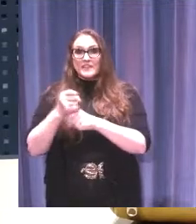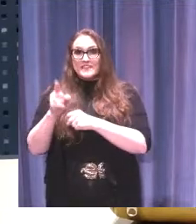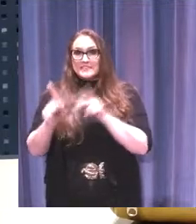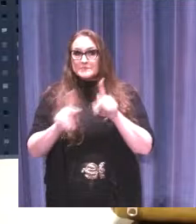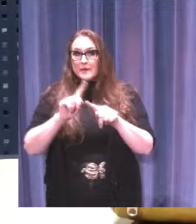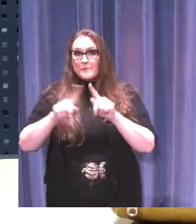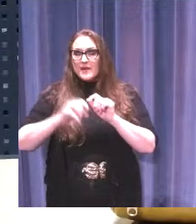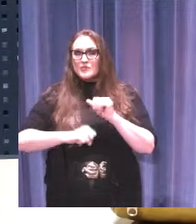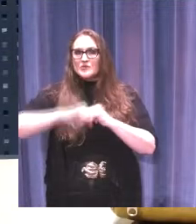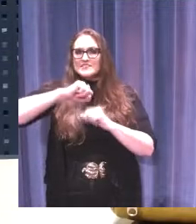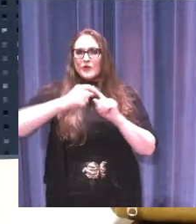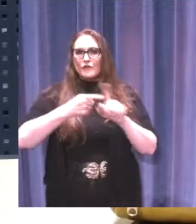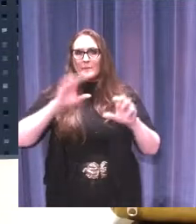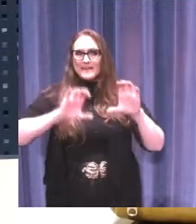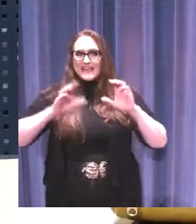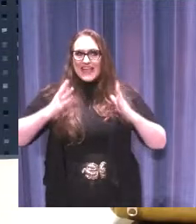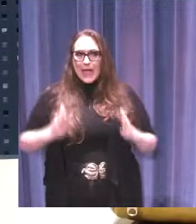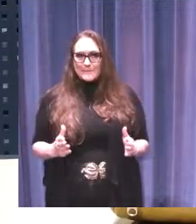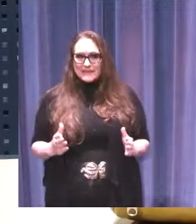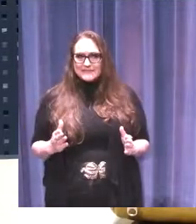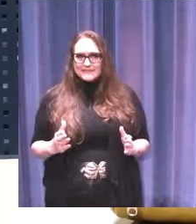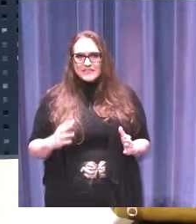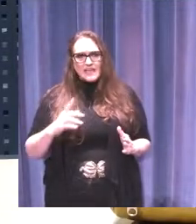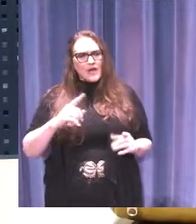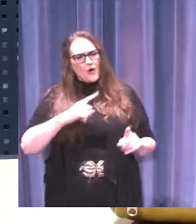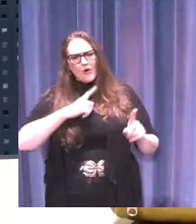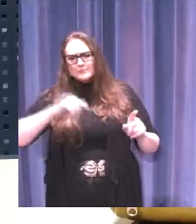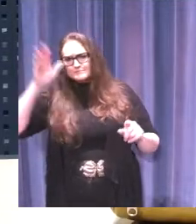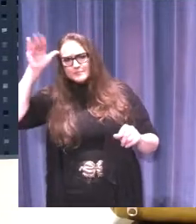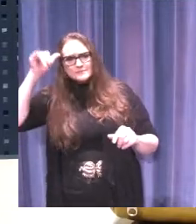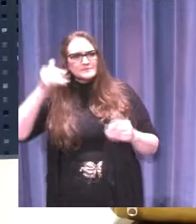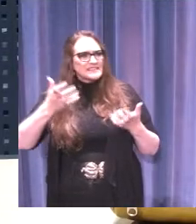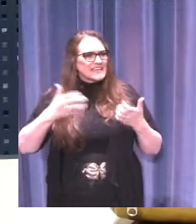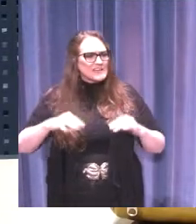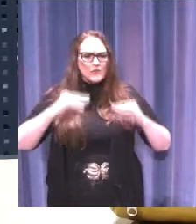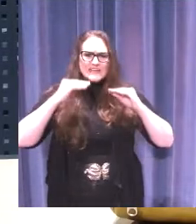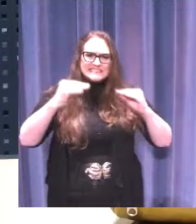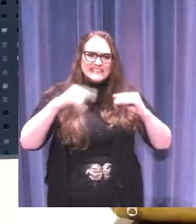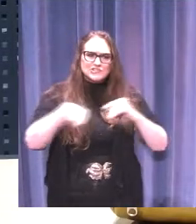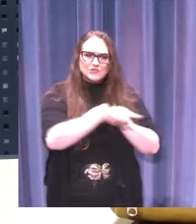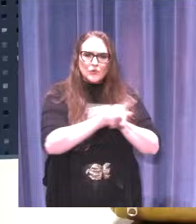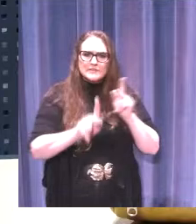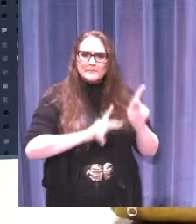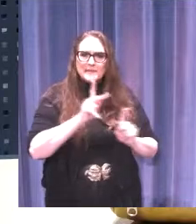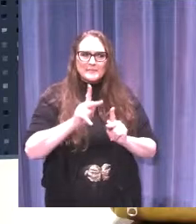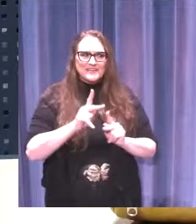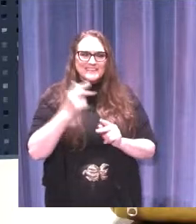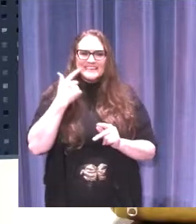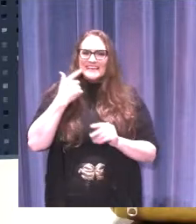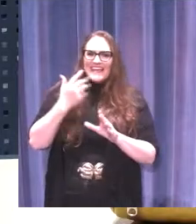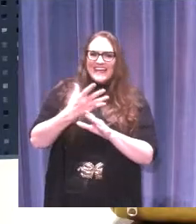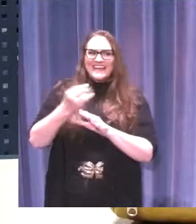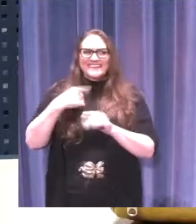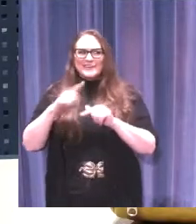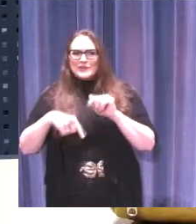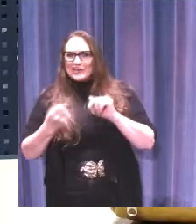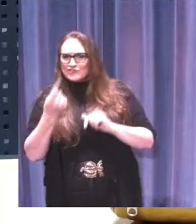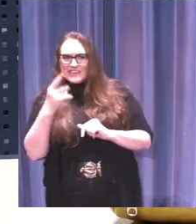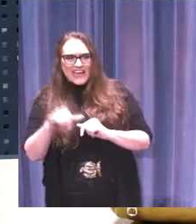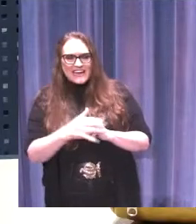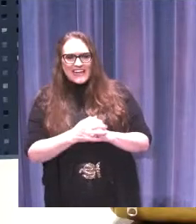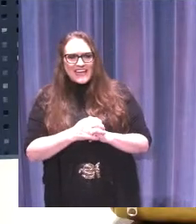was from the chemists. Chemists were adamant. They didn't want to teach those people. And I couldn't understand it.